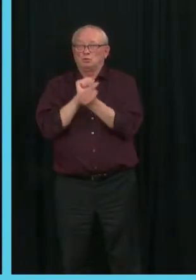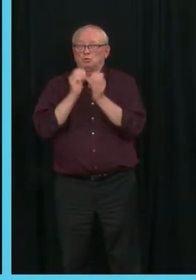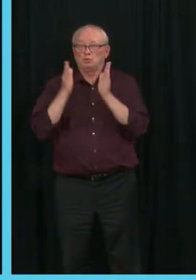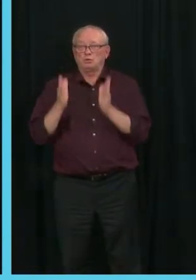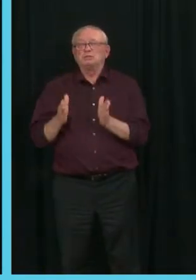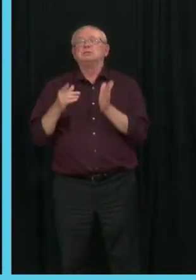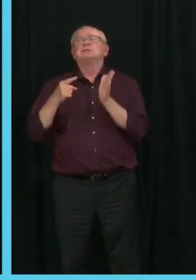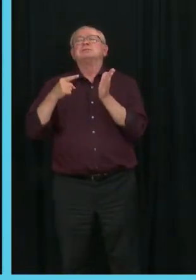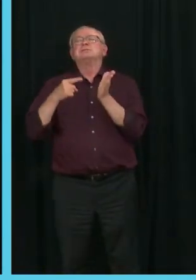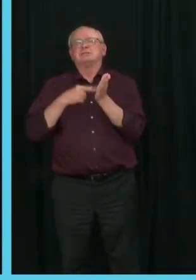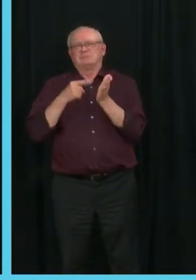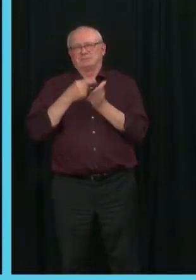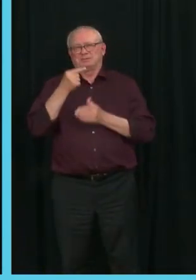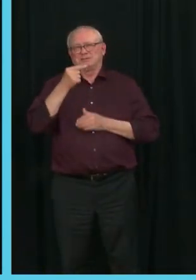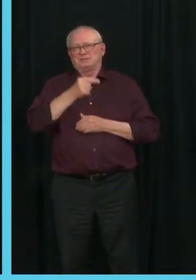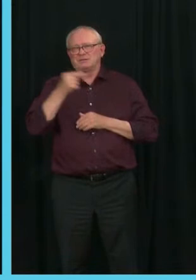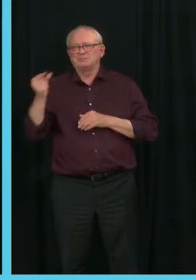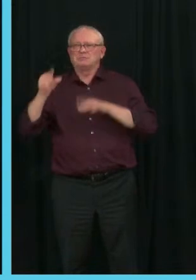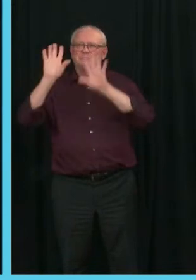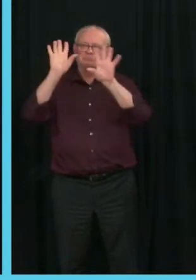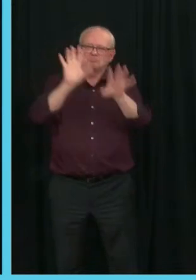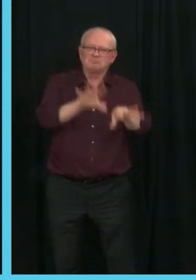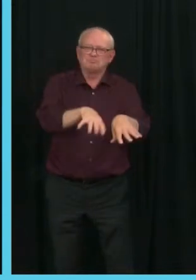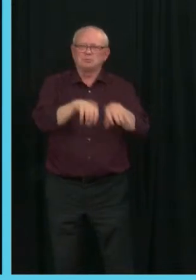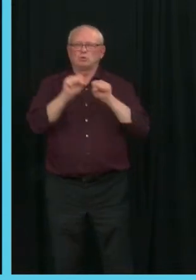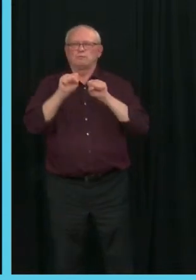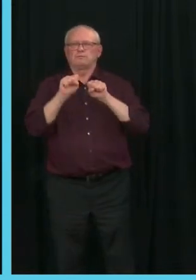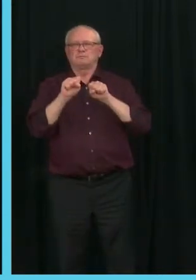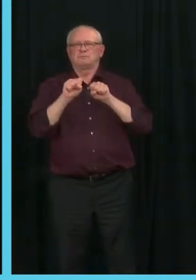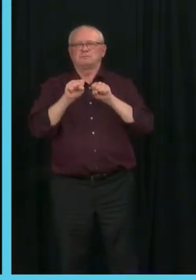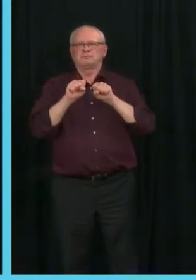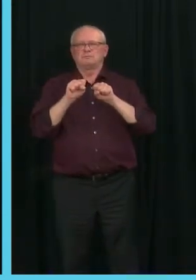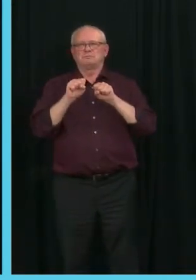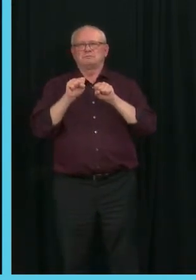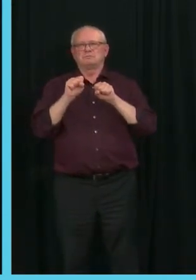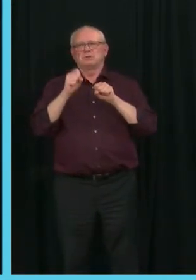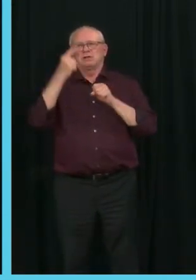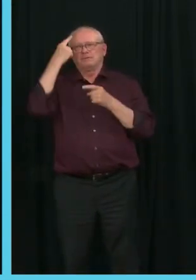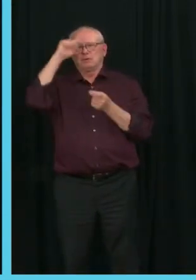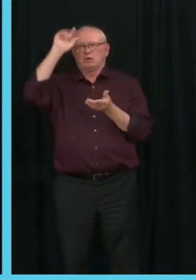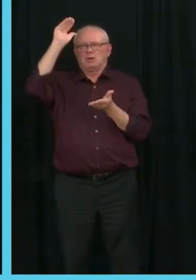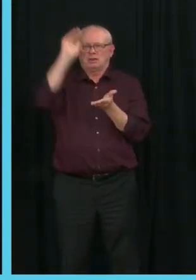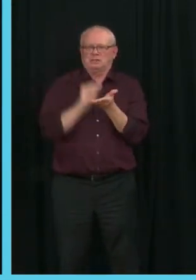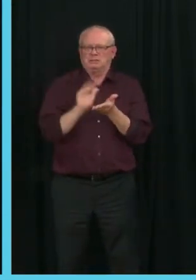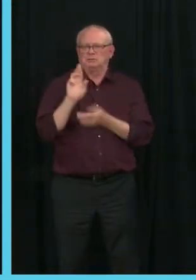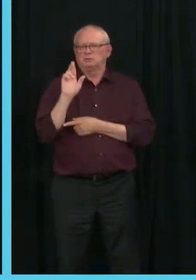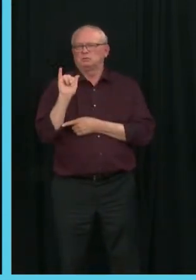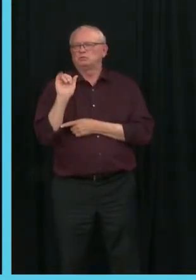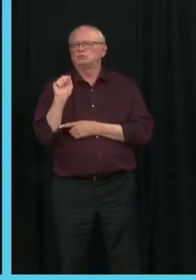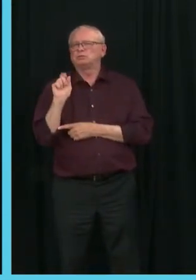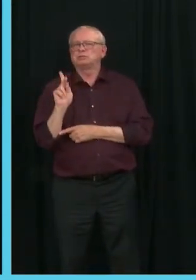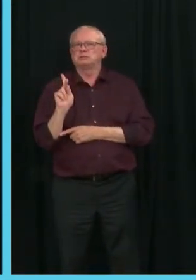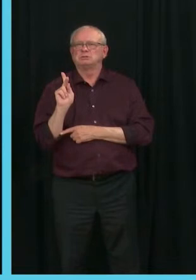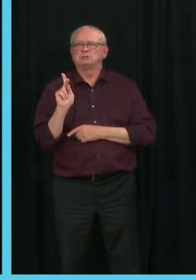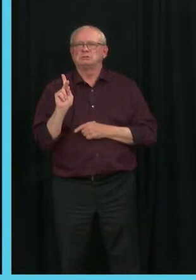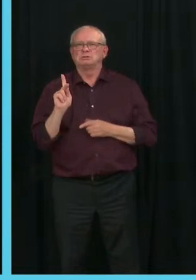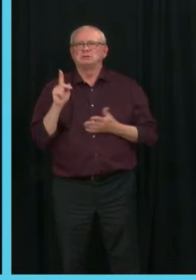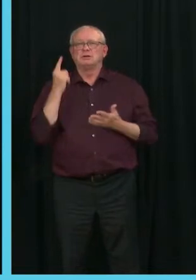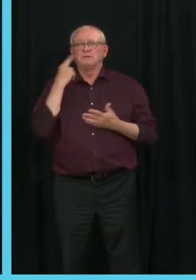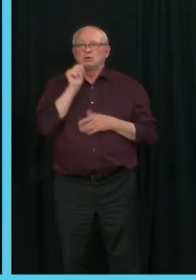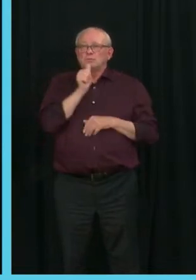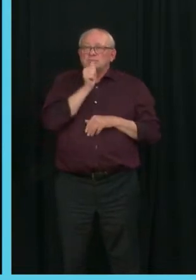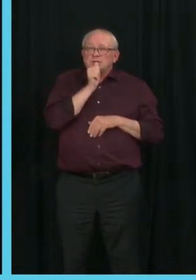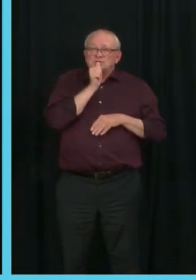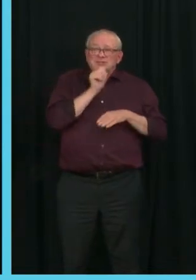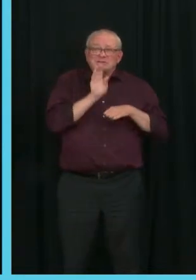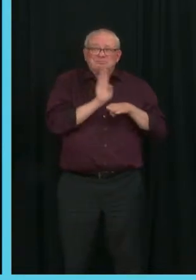in to de-risk projects that have become too risky in the capital markets. That's exactly what the federal government